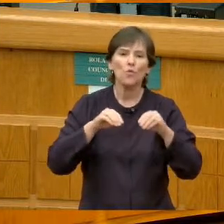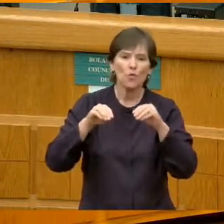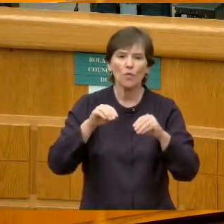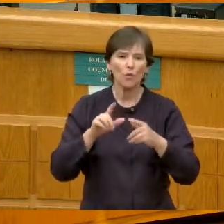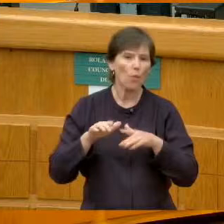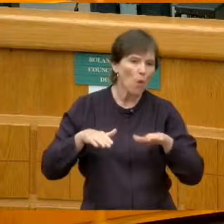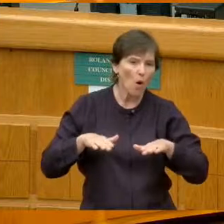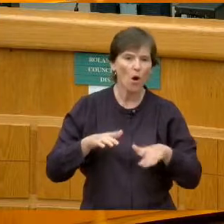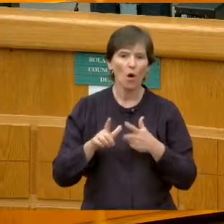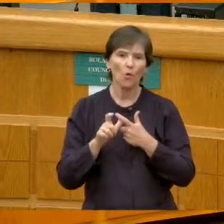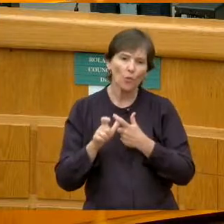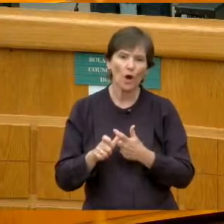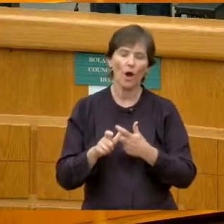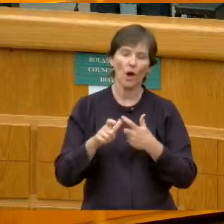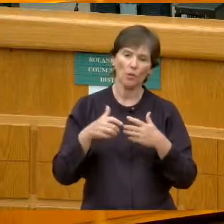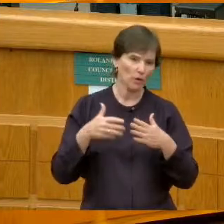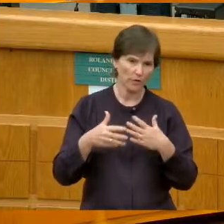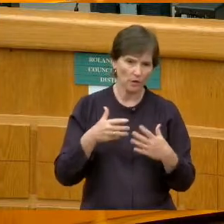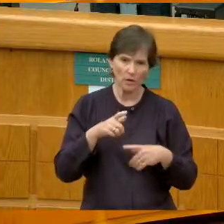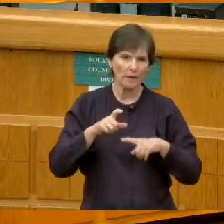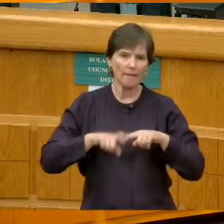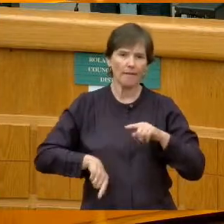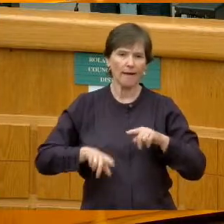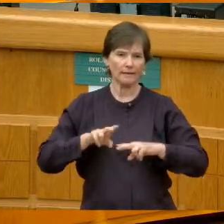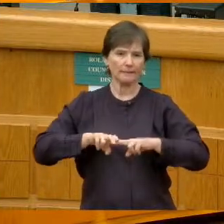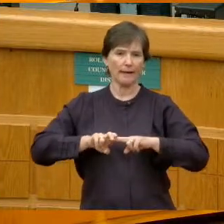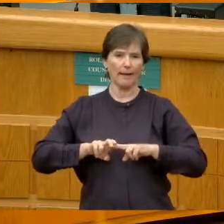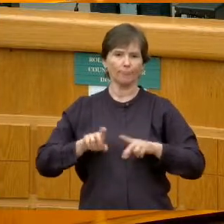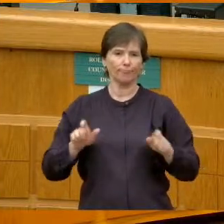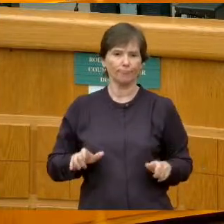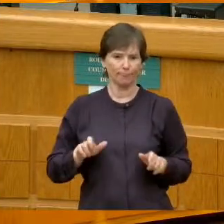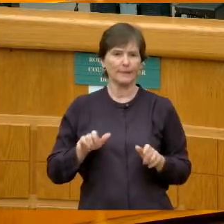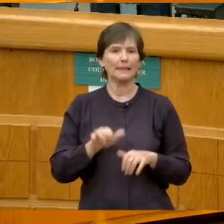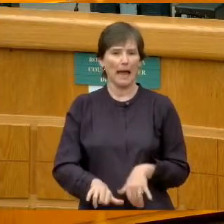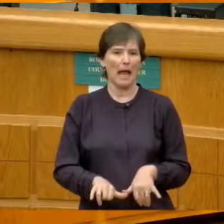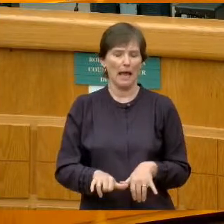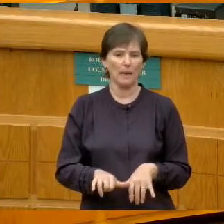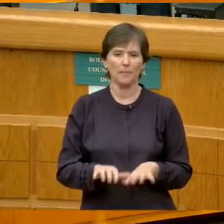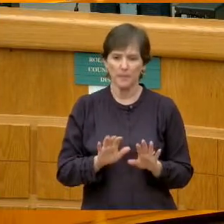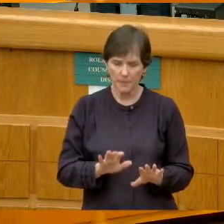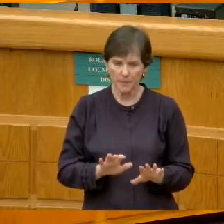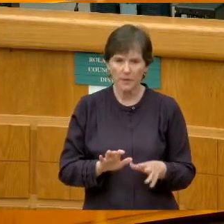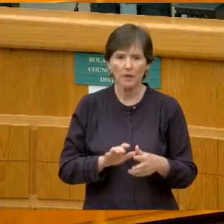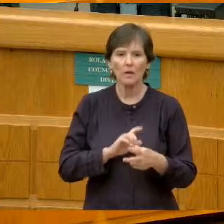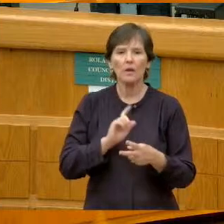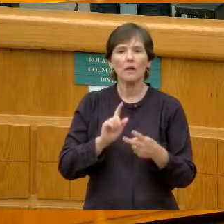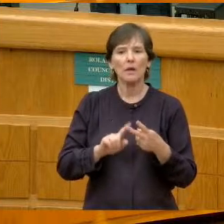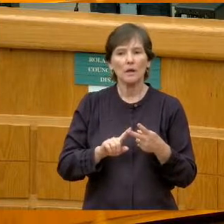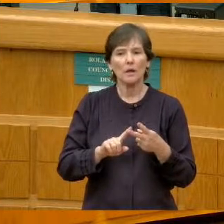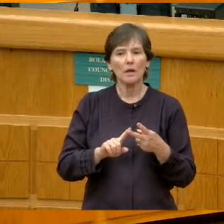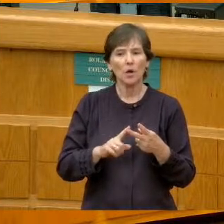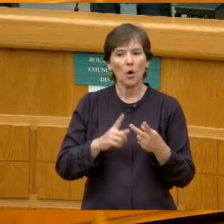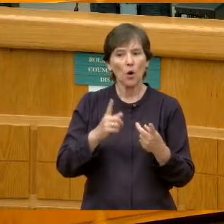add to this, which is fishing. We have to add fishing. And can you fish? And the answer is yes, you can fish at either the Gulf or the